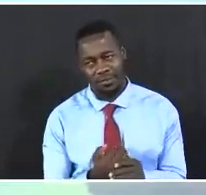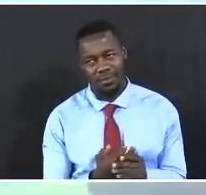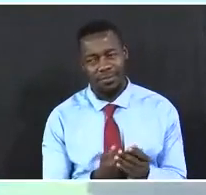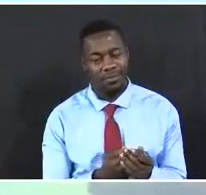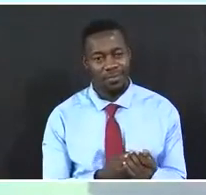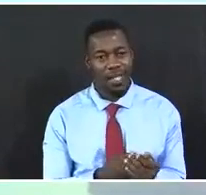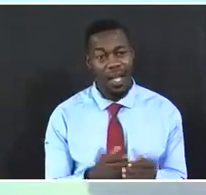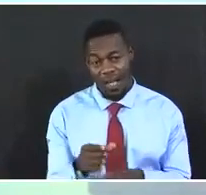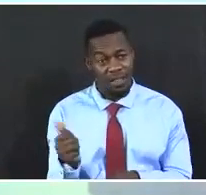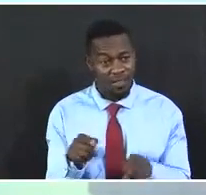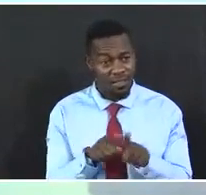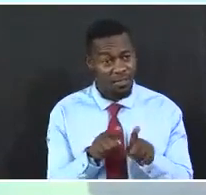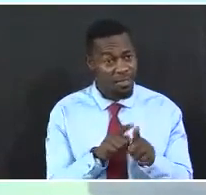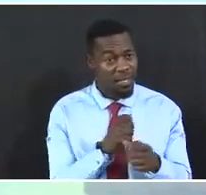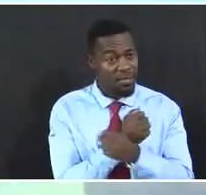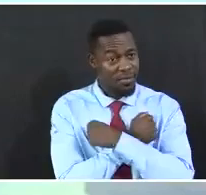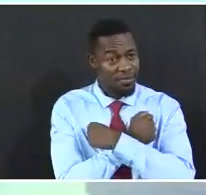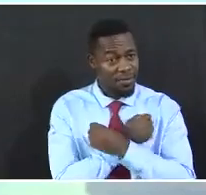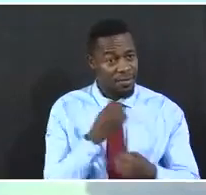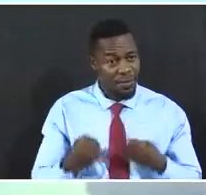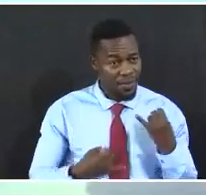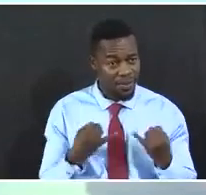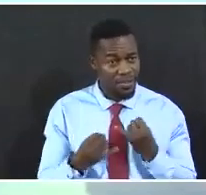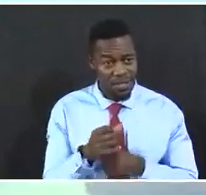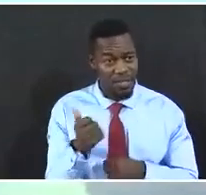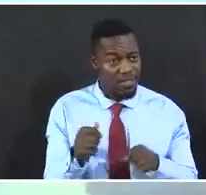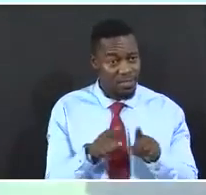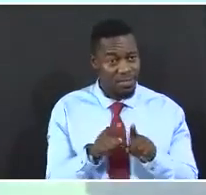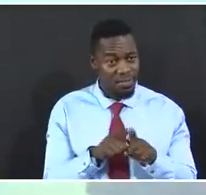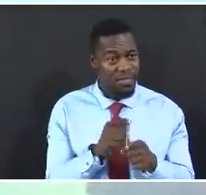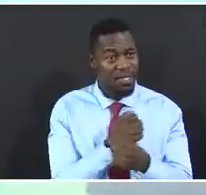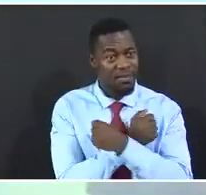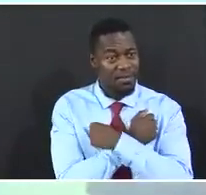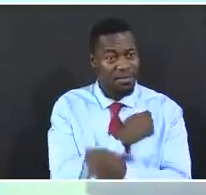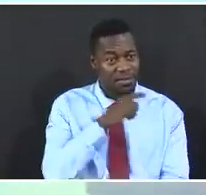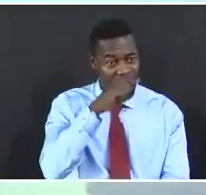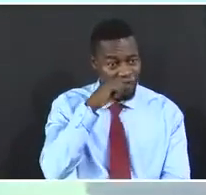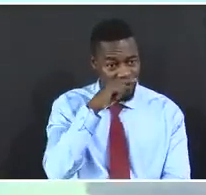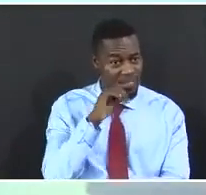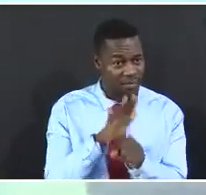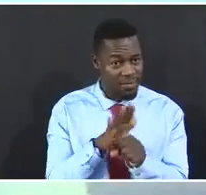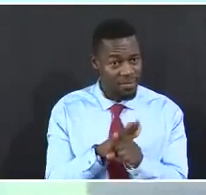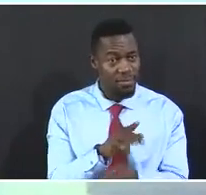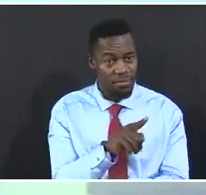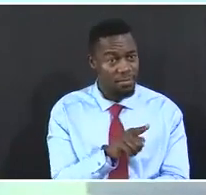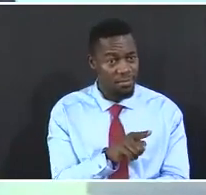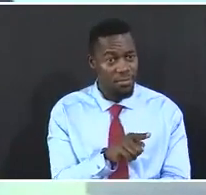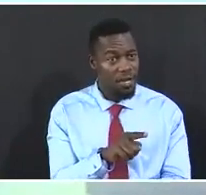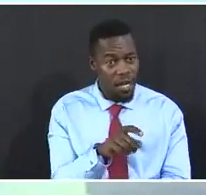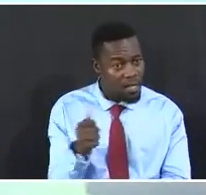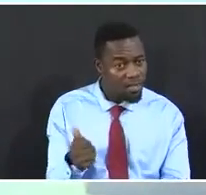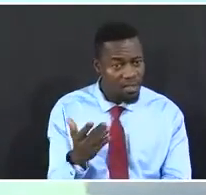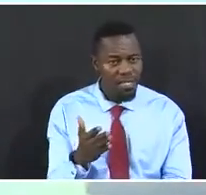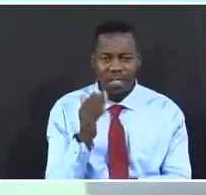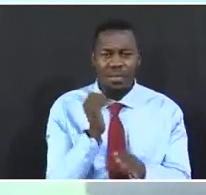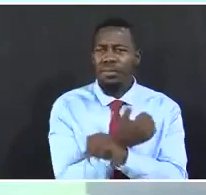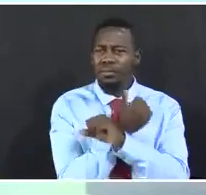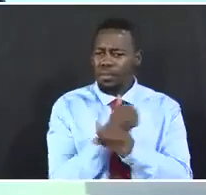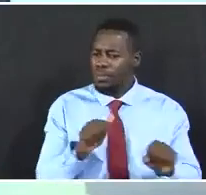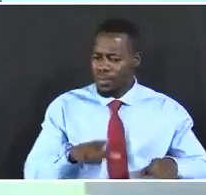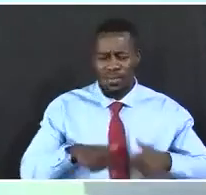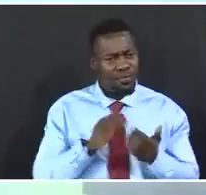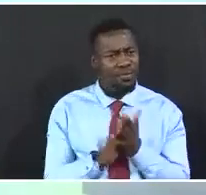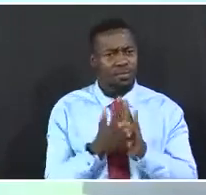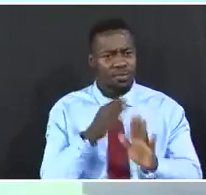the others are entertainment. I won't elaborate that. The issue of comfort, the issue of sex, let me not even elaborate on that. Children and family, they